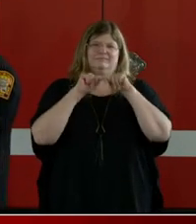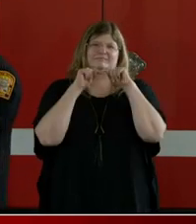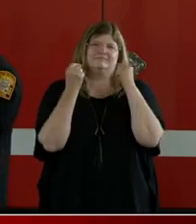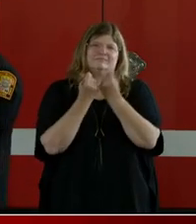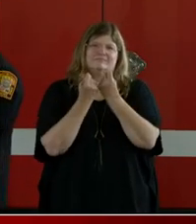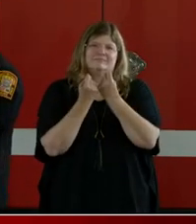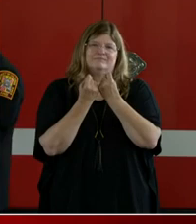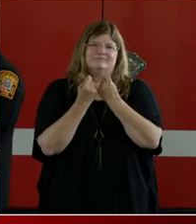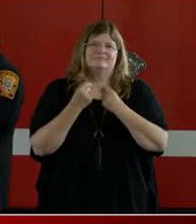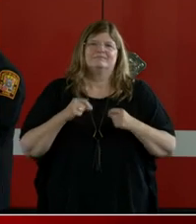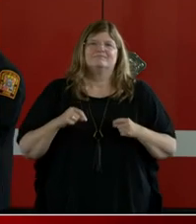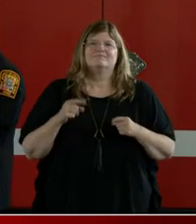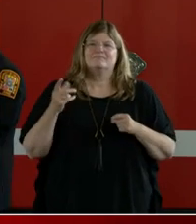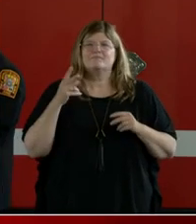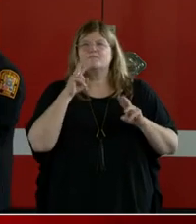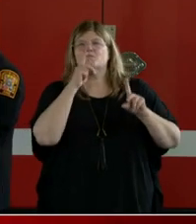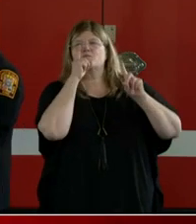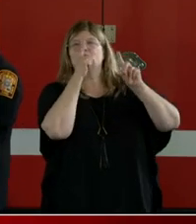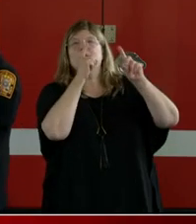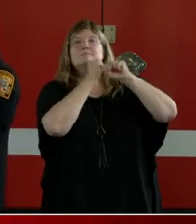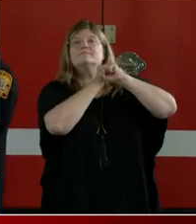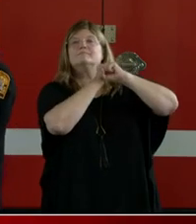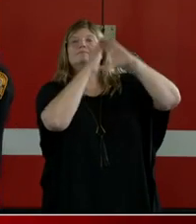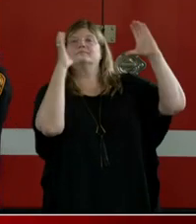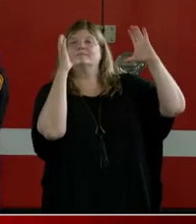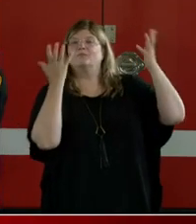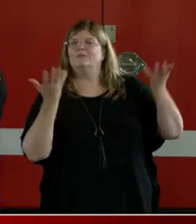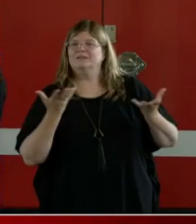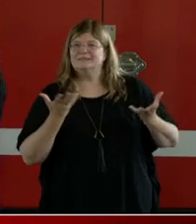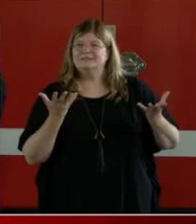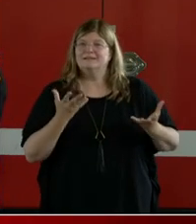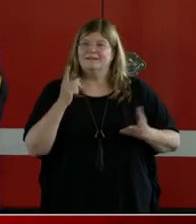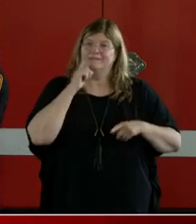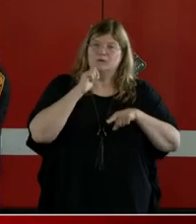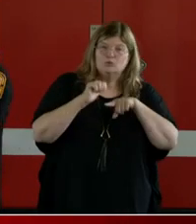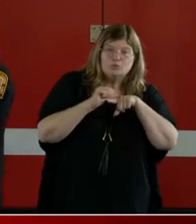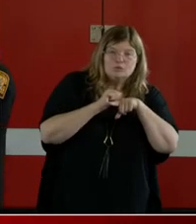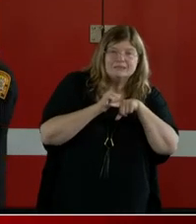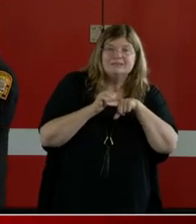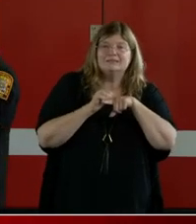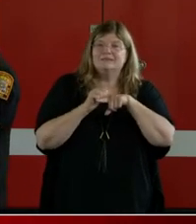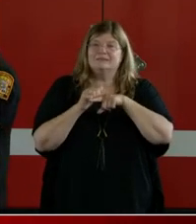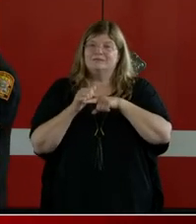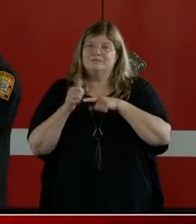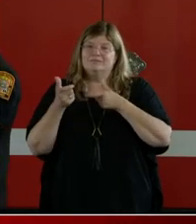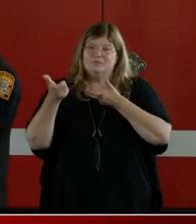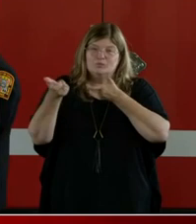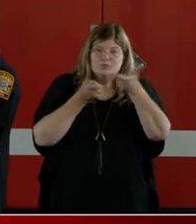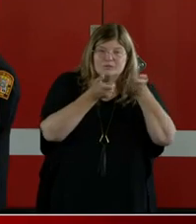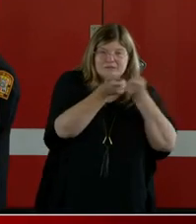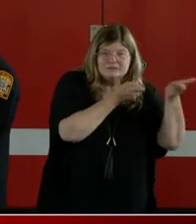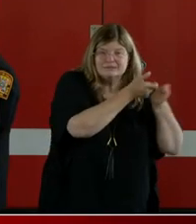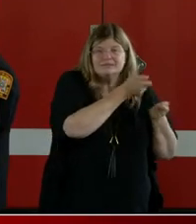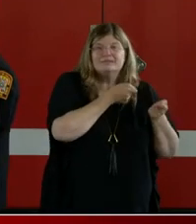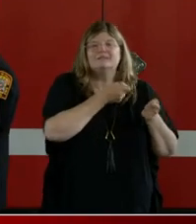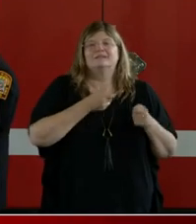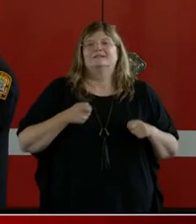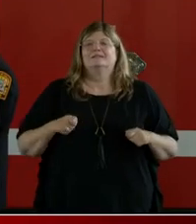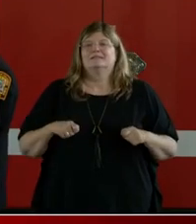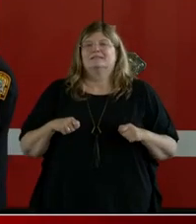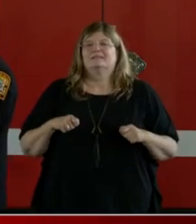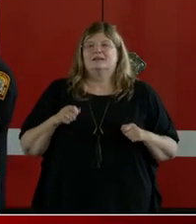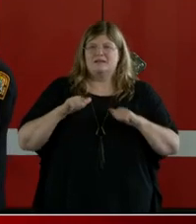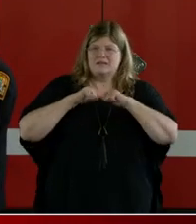to leadership, and where we were with recruitment and training, with where we were with how we were communicating to members of the